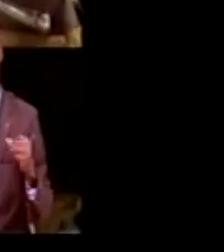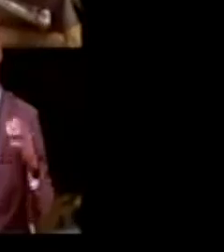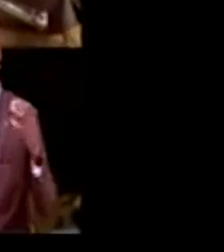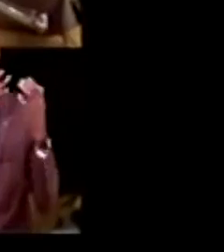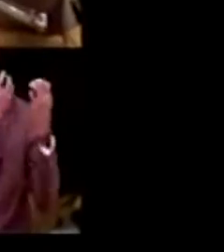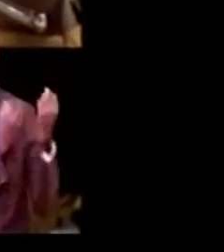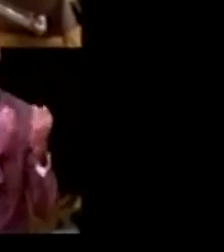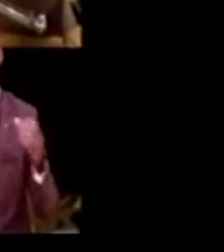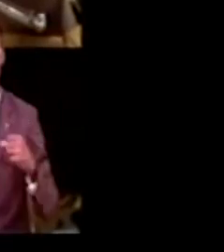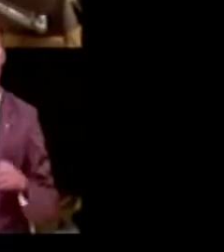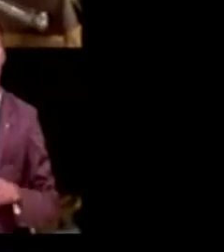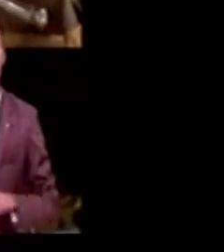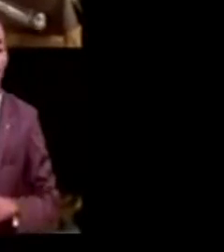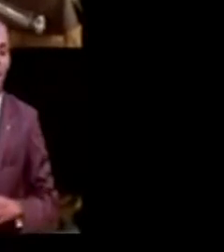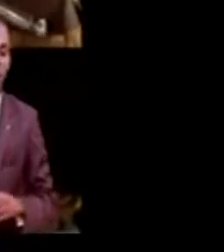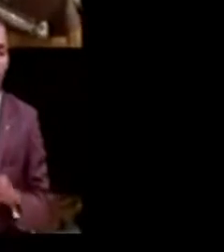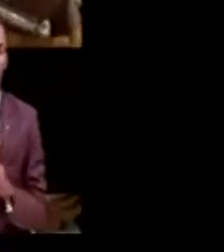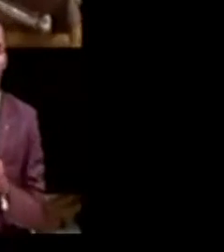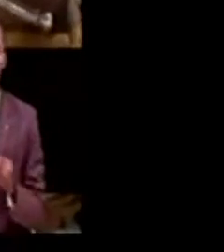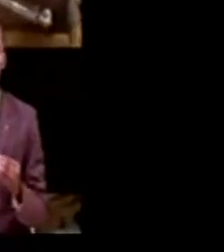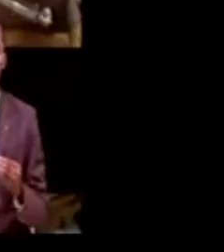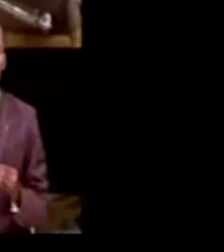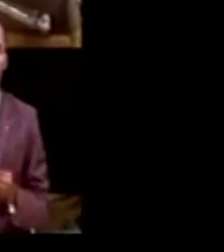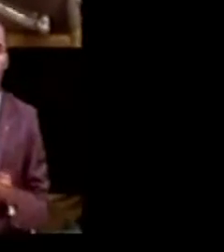Christ Jesus had the